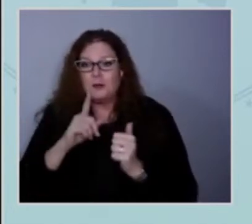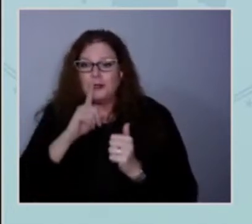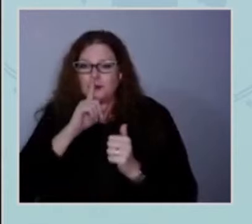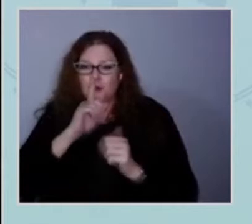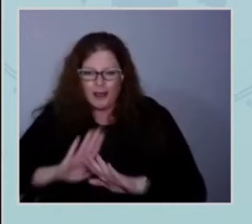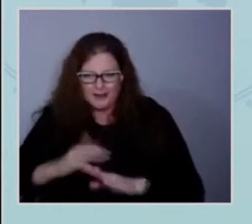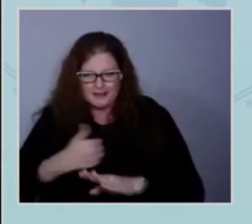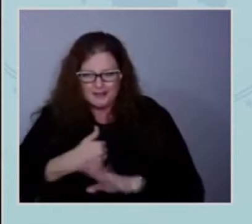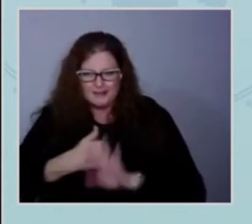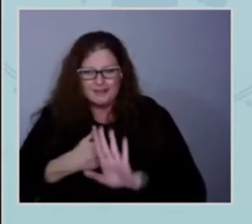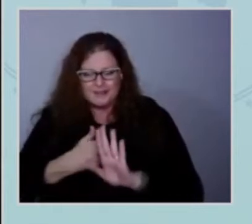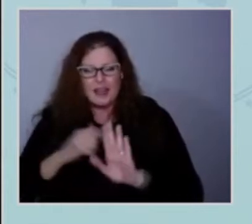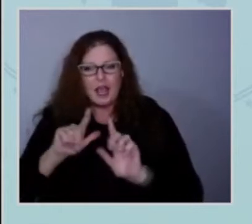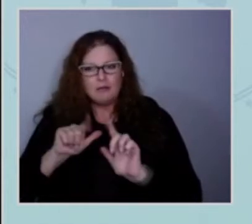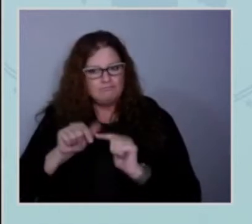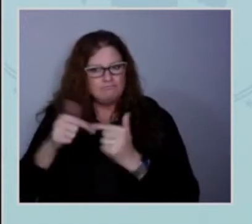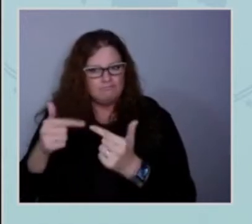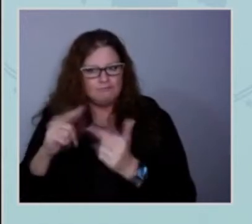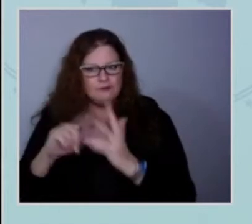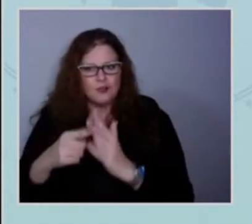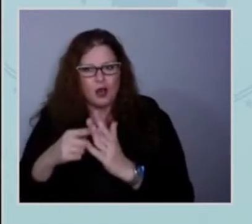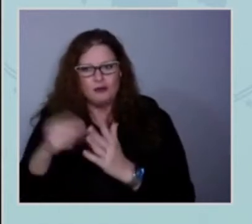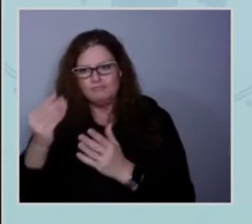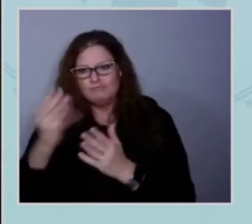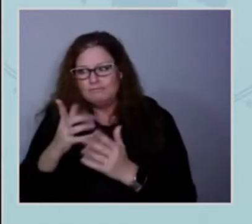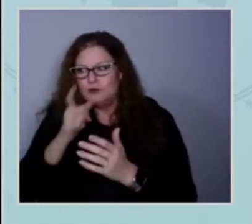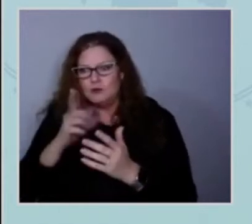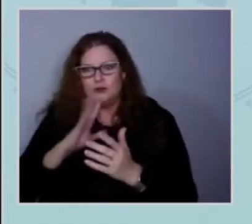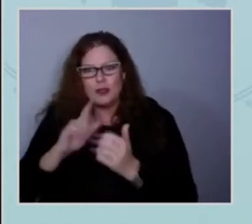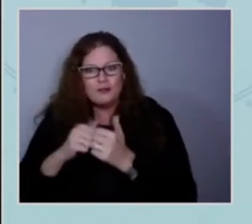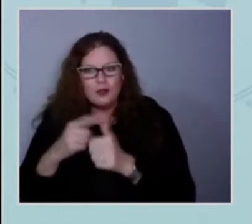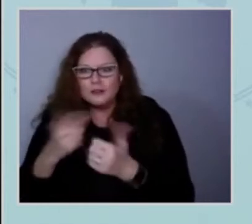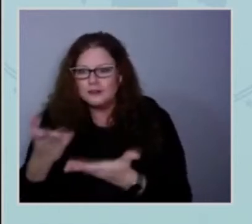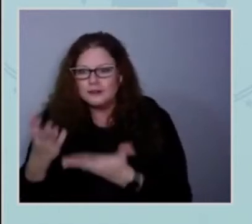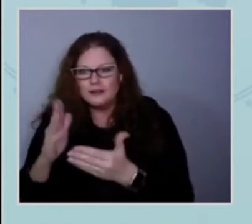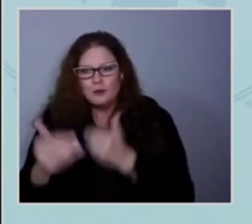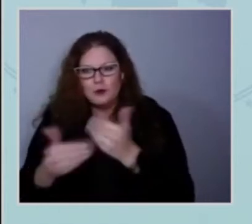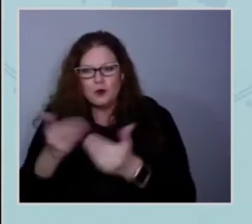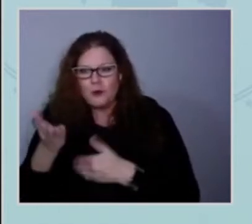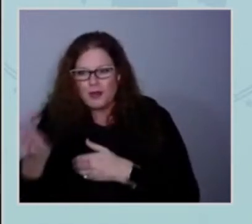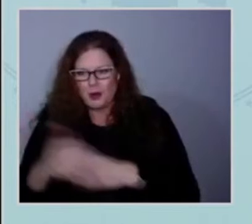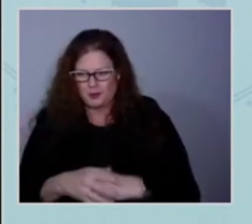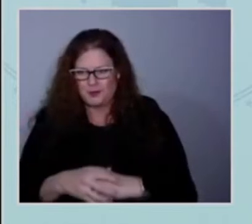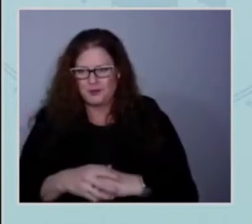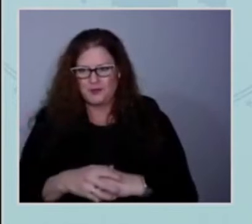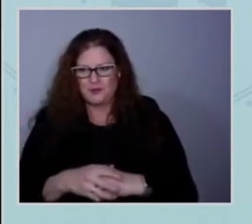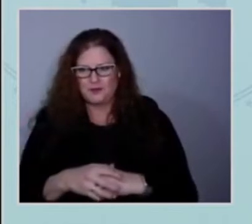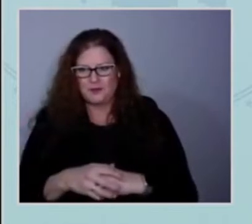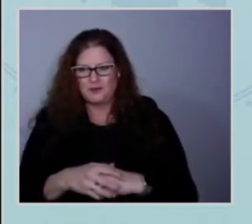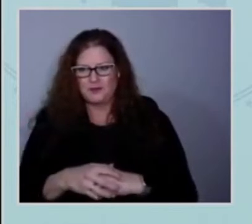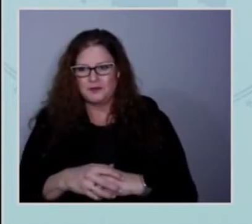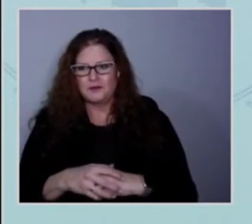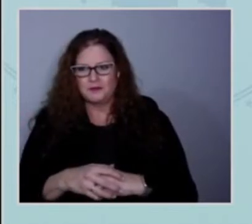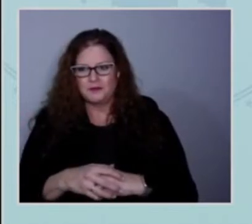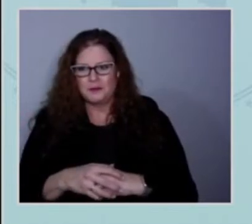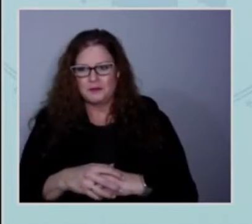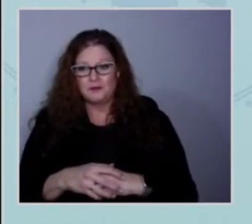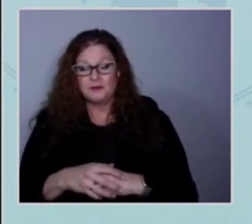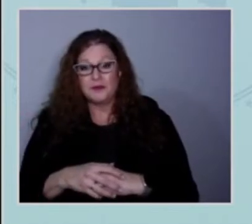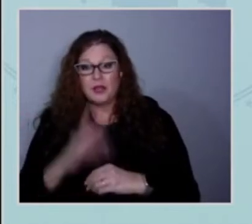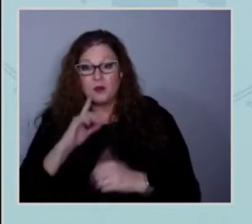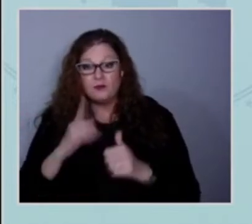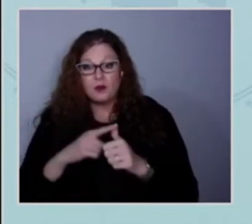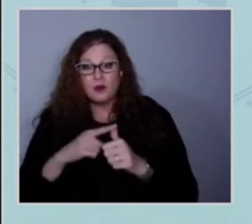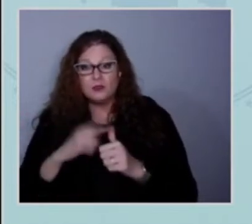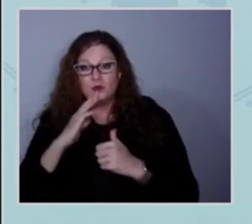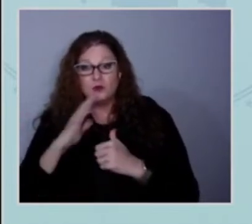down. So having said all that, why don't I be quiet and I'll let you start, so you tell me who's talking first, and we'll go from